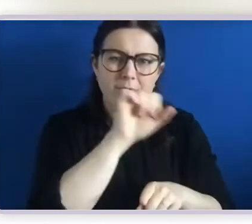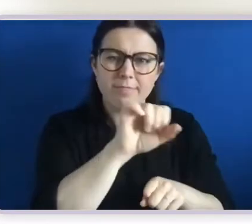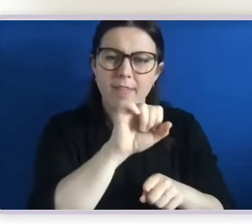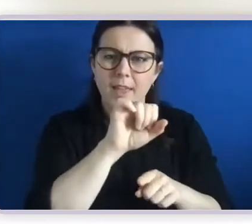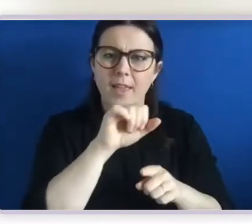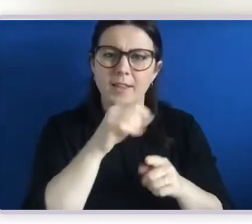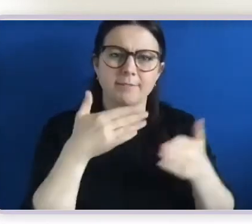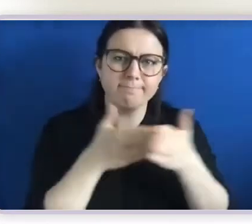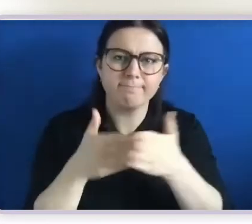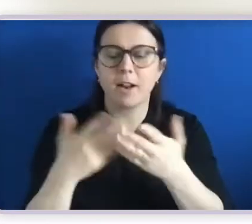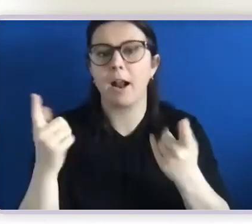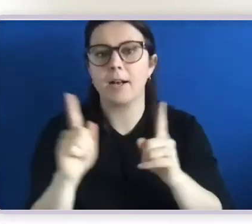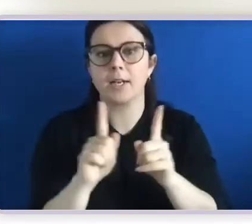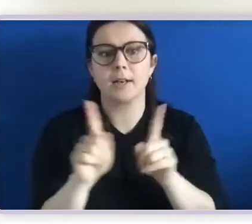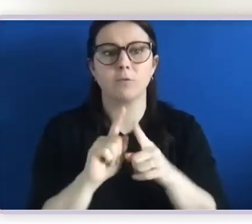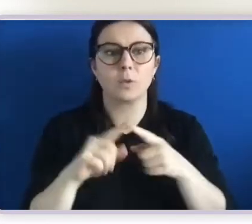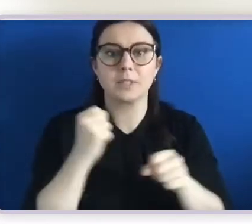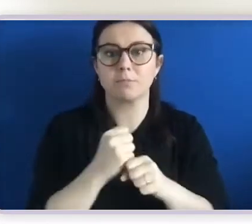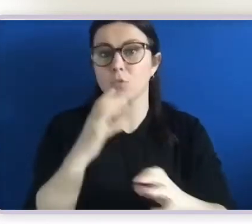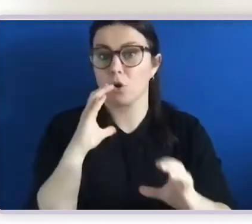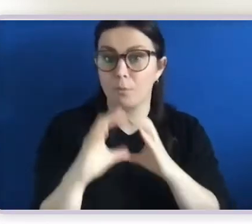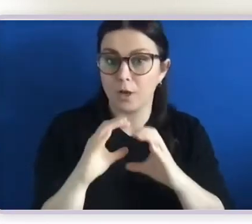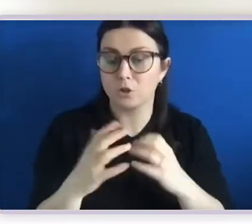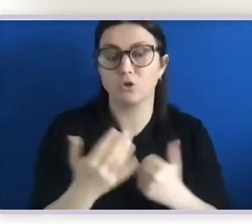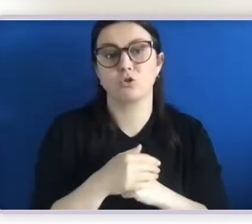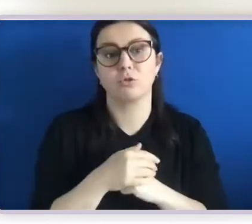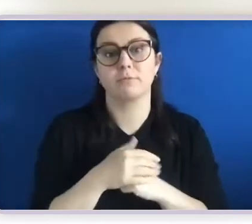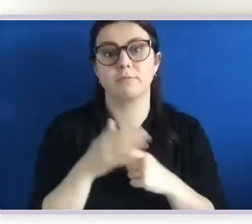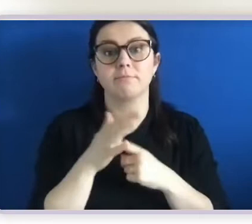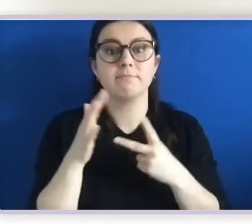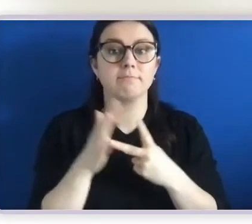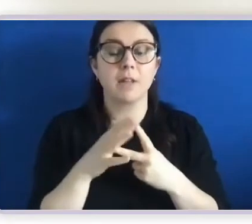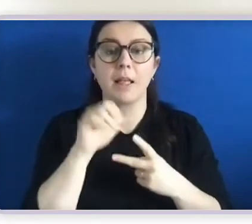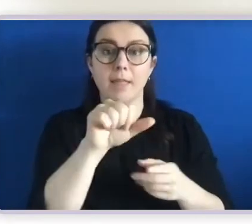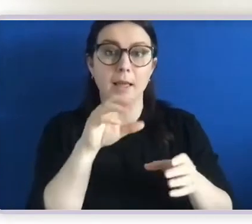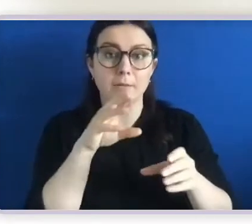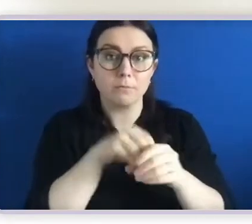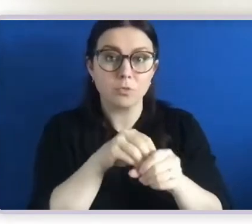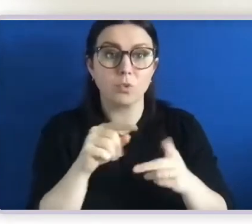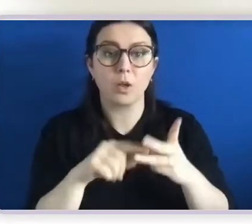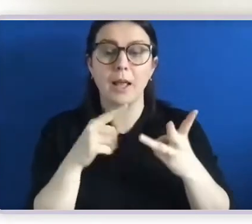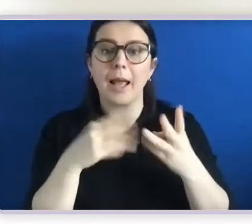things, including communications, their participation, economic or social,